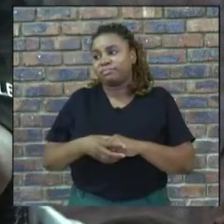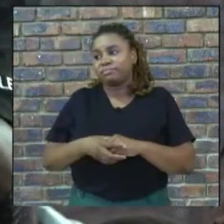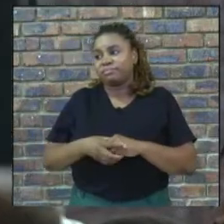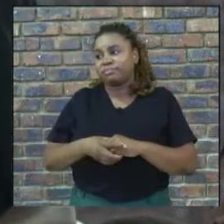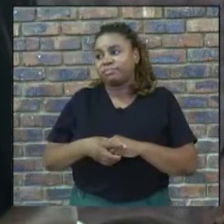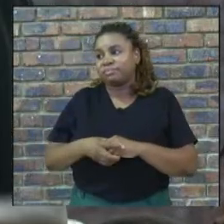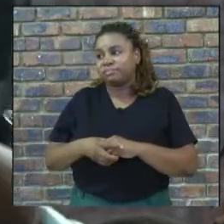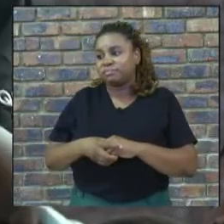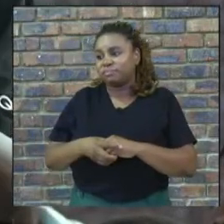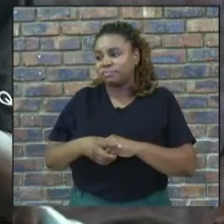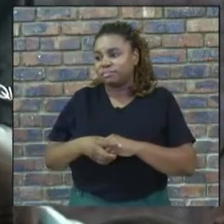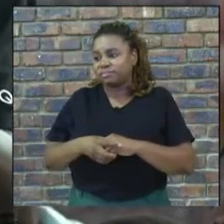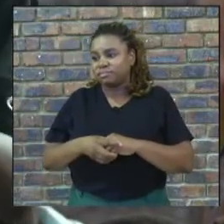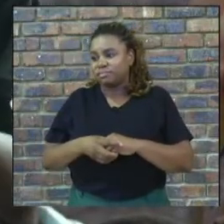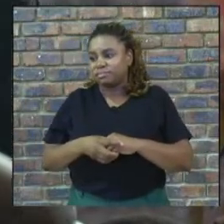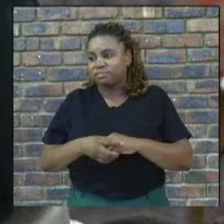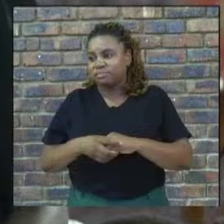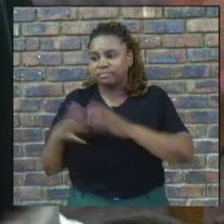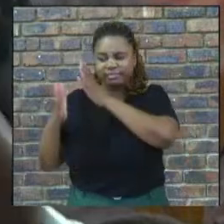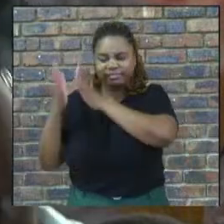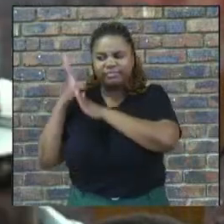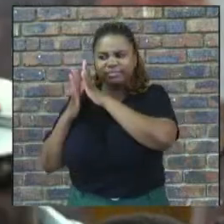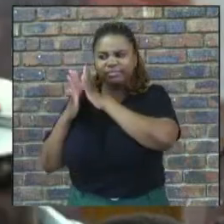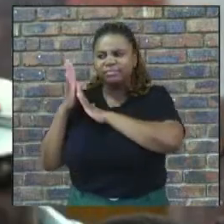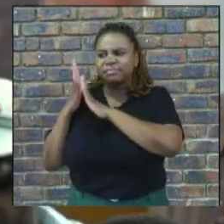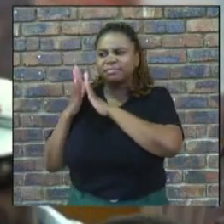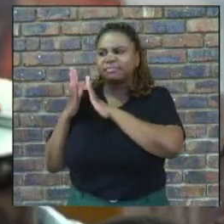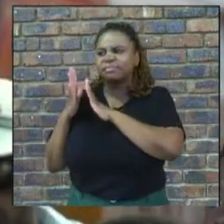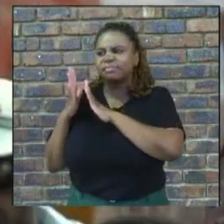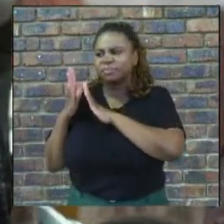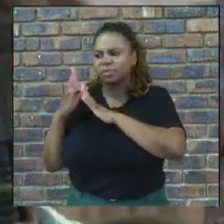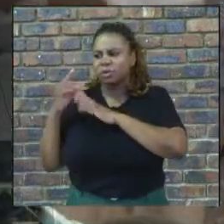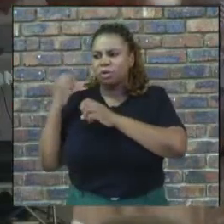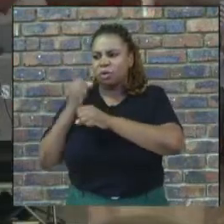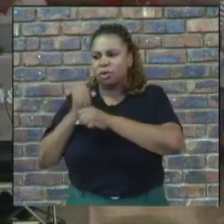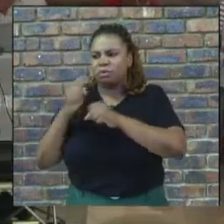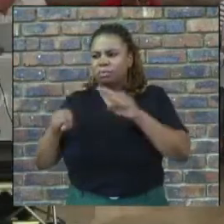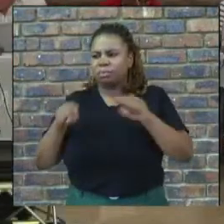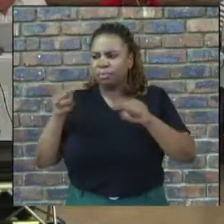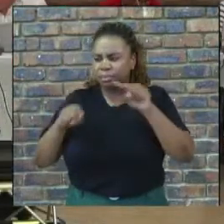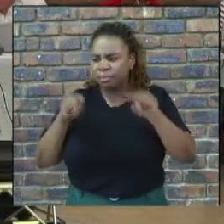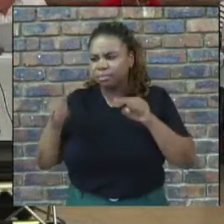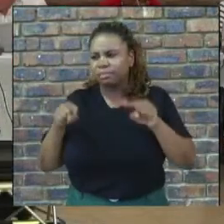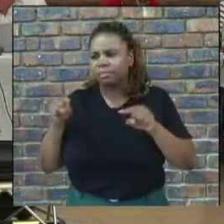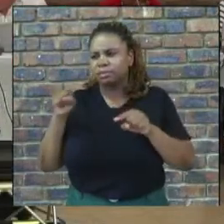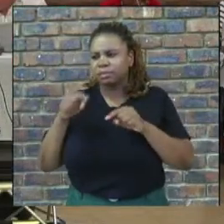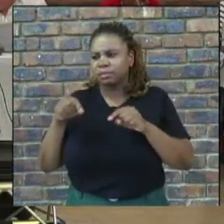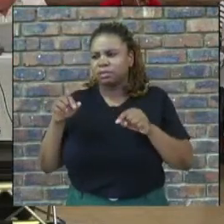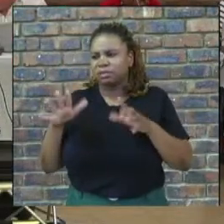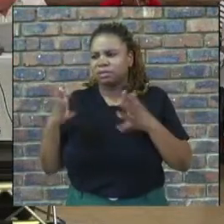you. All of you, it will judge you. Whether you are in opposition, whether you are ruling, for the